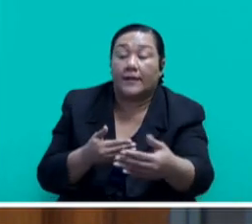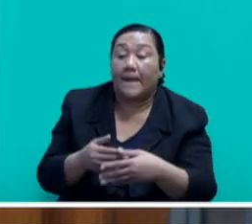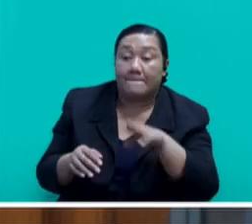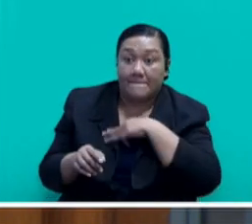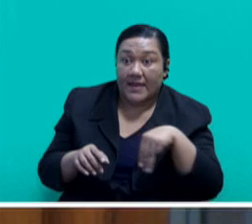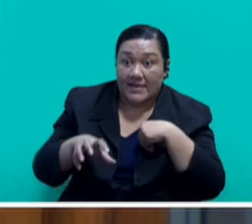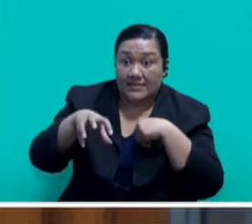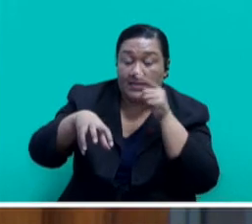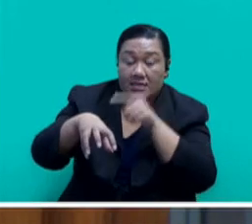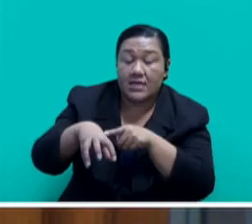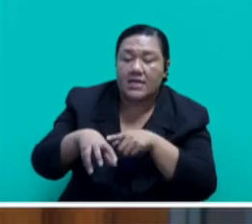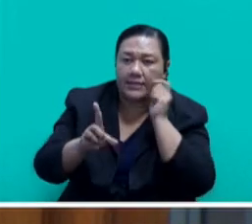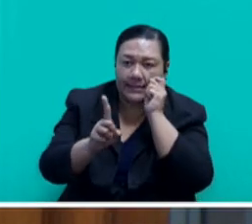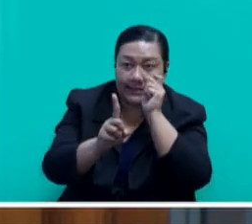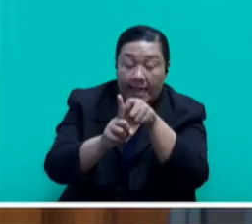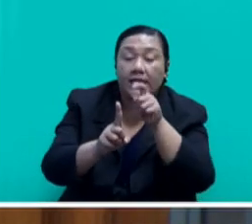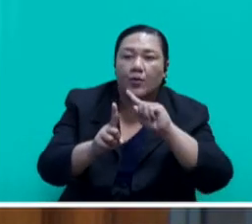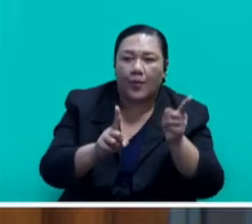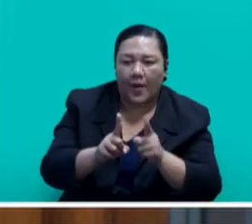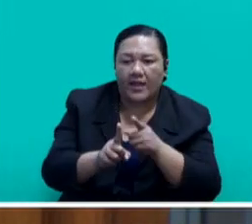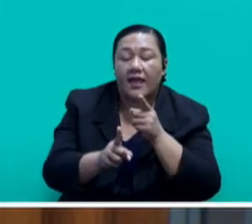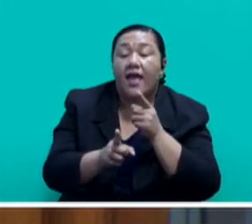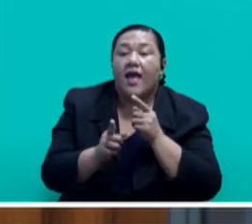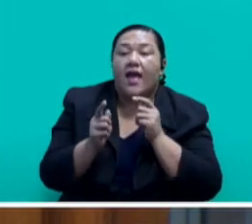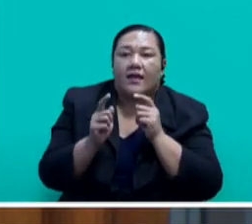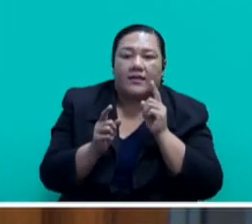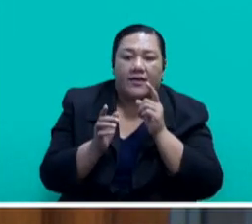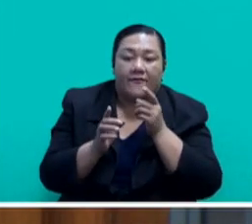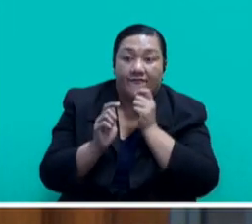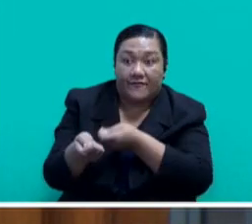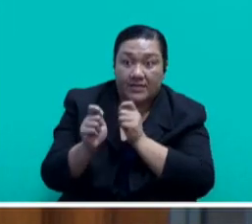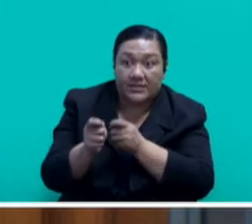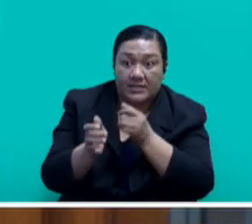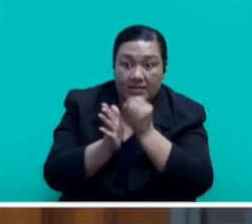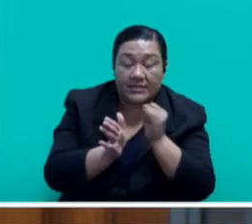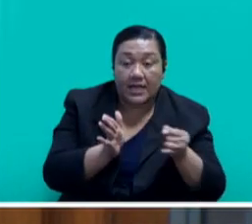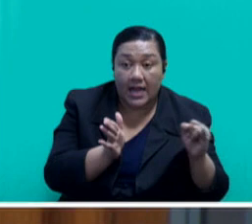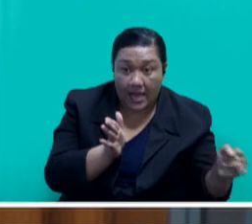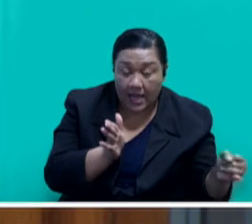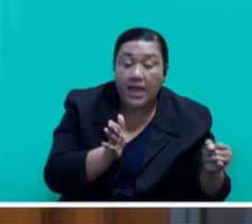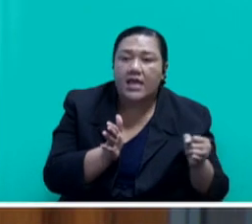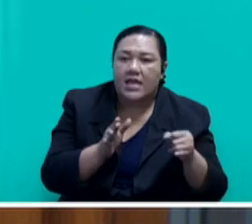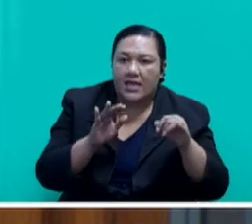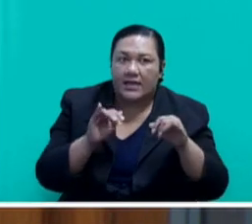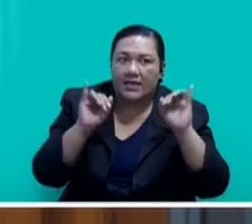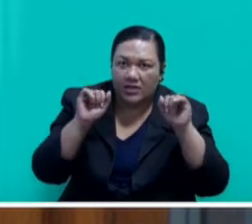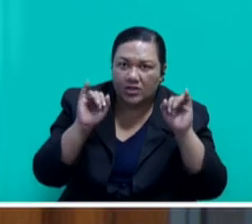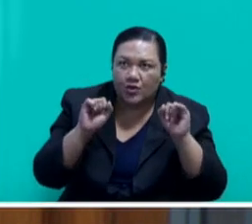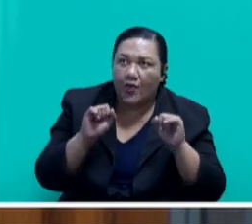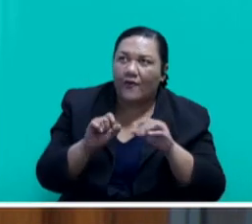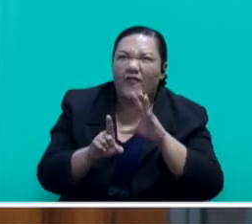to facilitate the fishing industry issues, to ease the cost of doing business, and to combat the issue